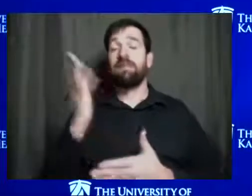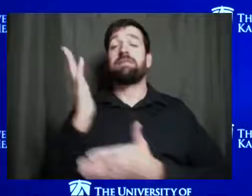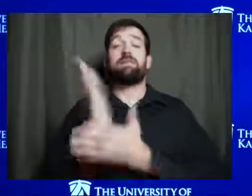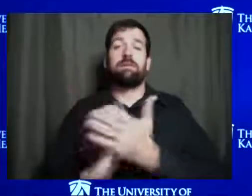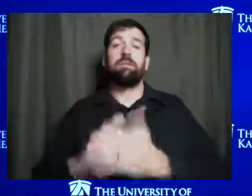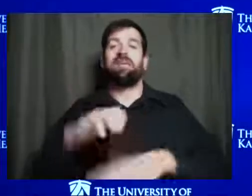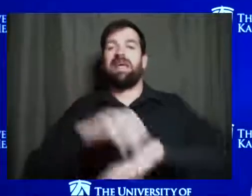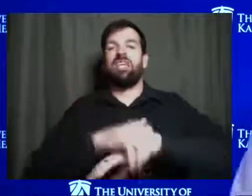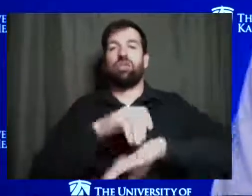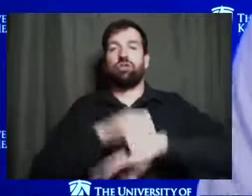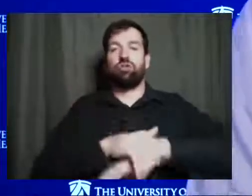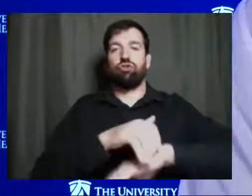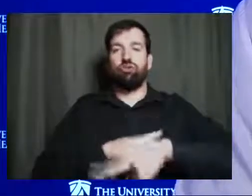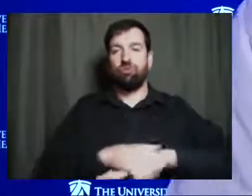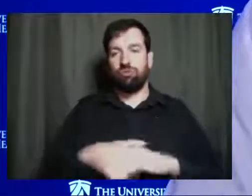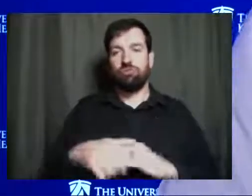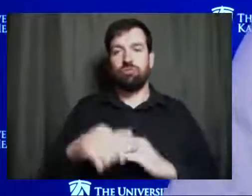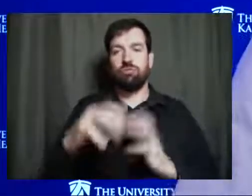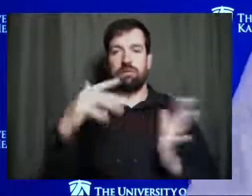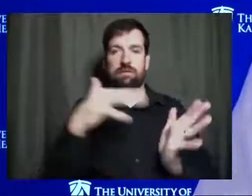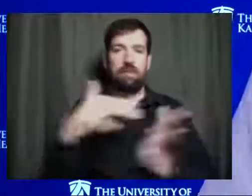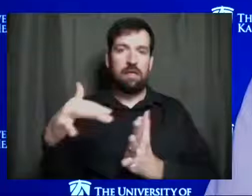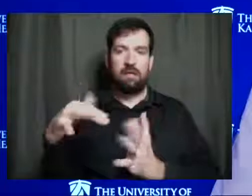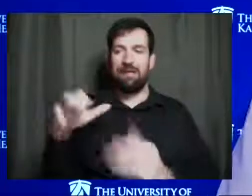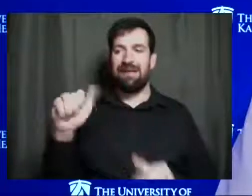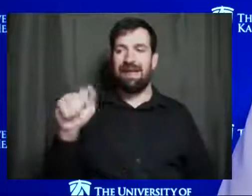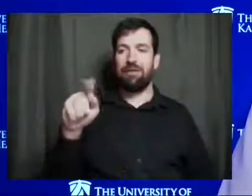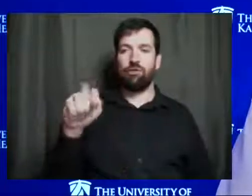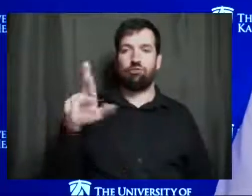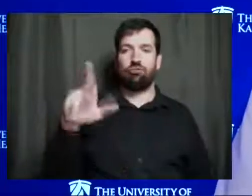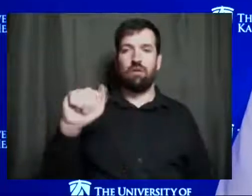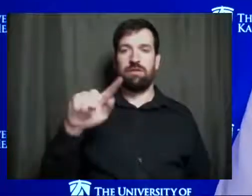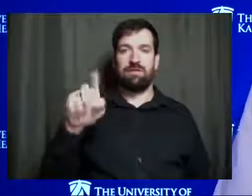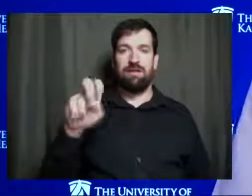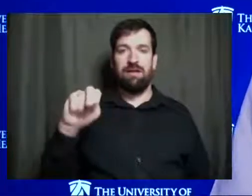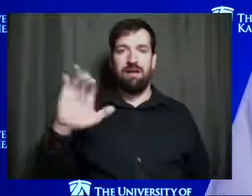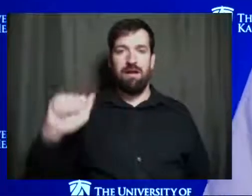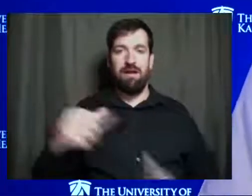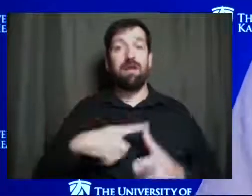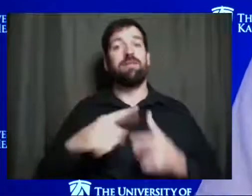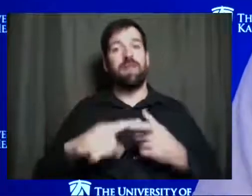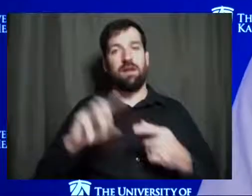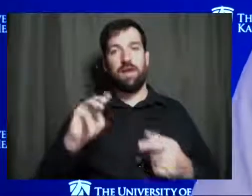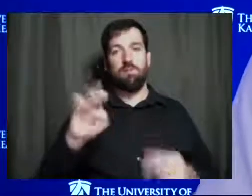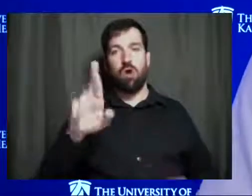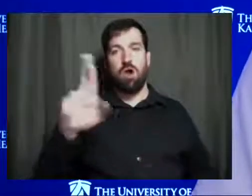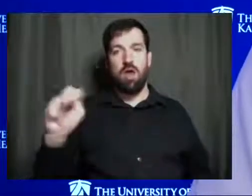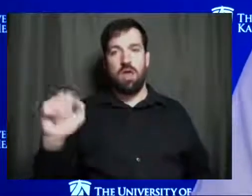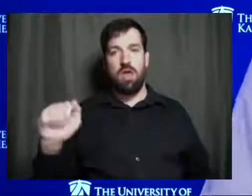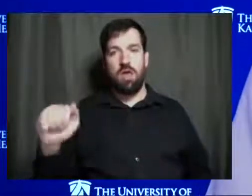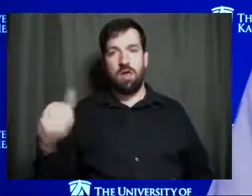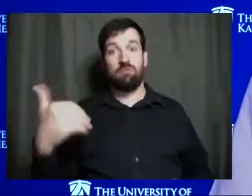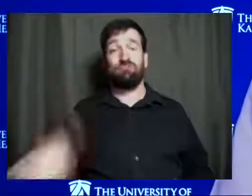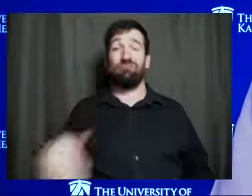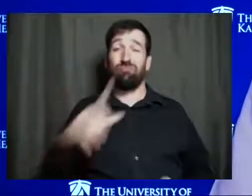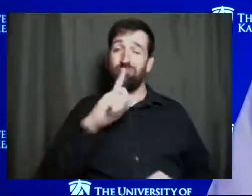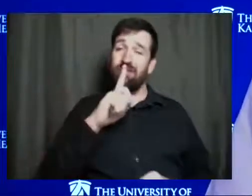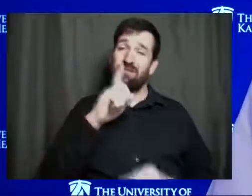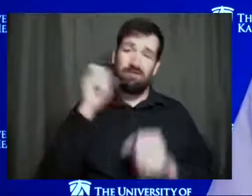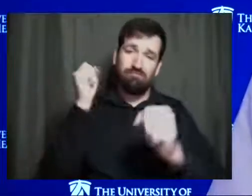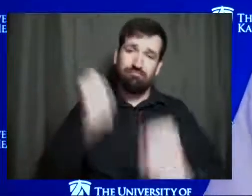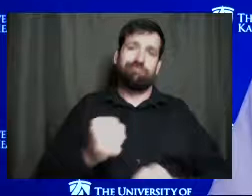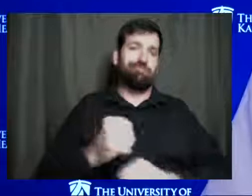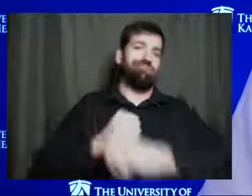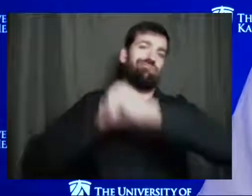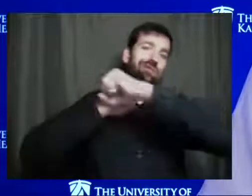at the AstraZeneca vaccine and then getting the mRNA vaccine, you seem to have really, really good, robust protection from